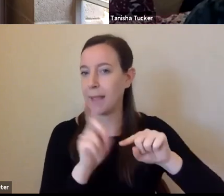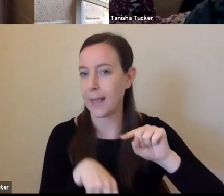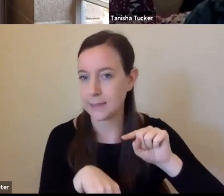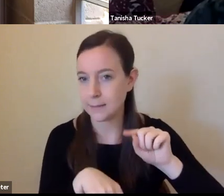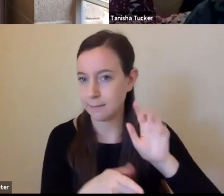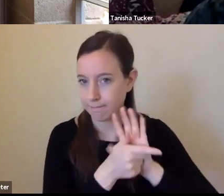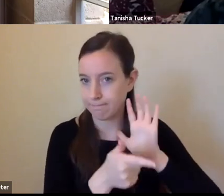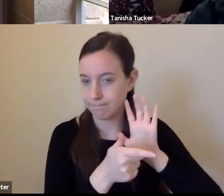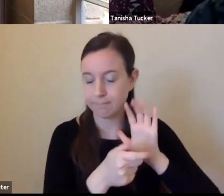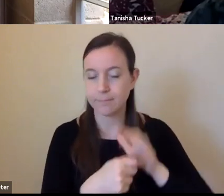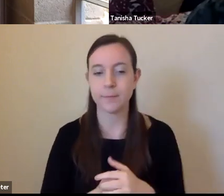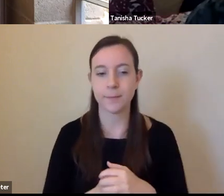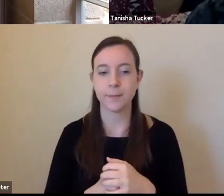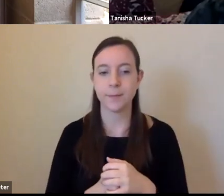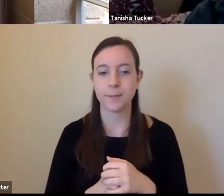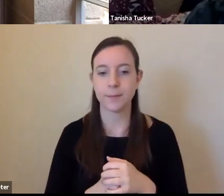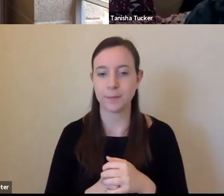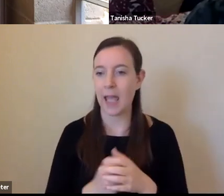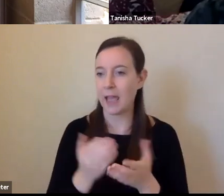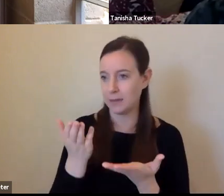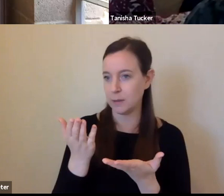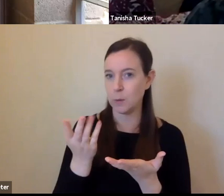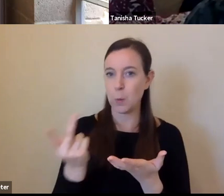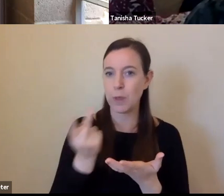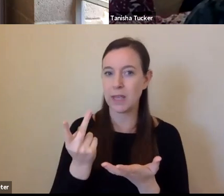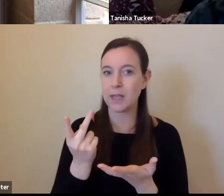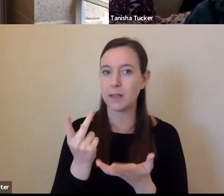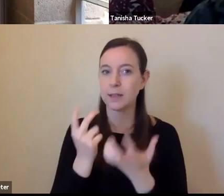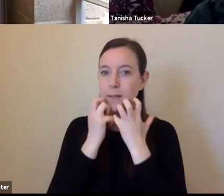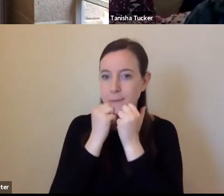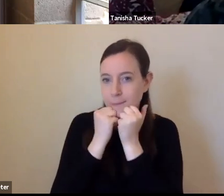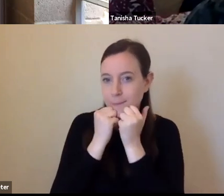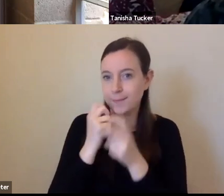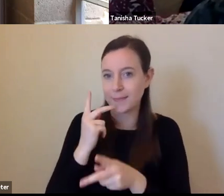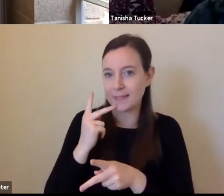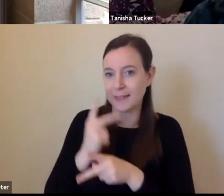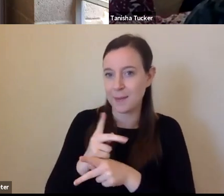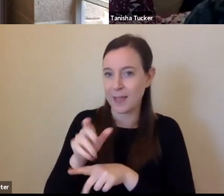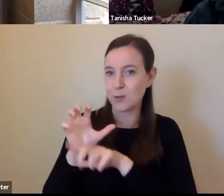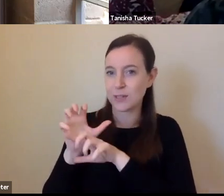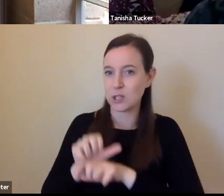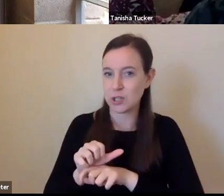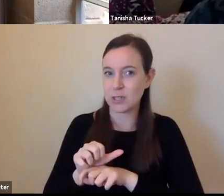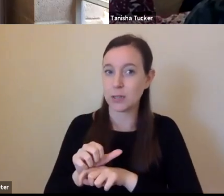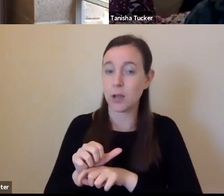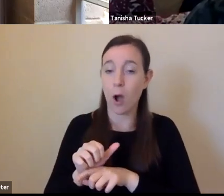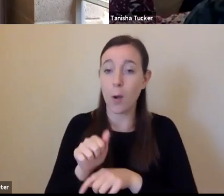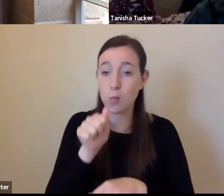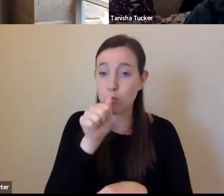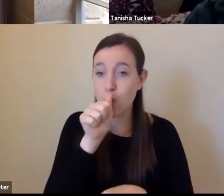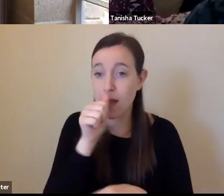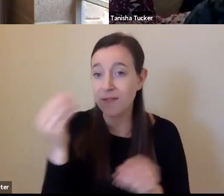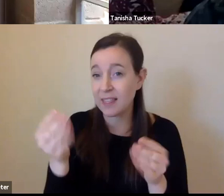support that tradition. And if we've got saguaro in our backyard or on private land, you can